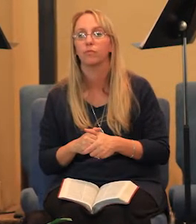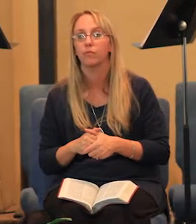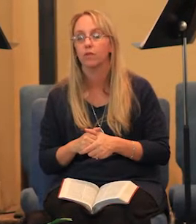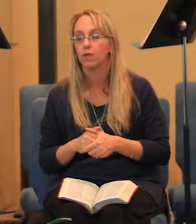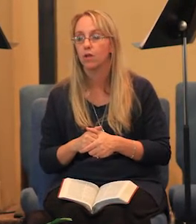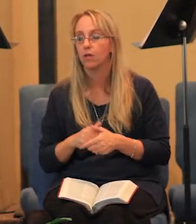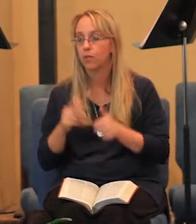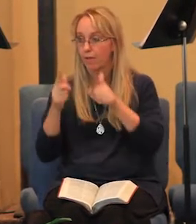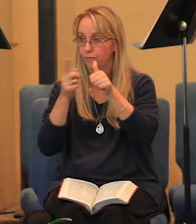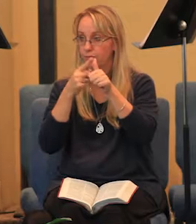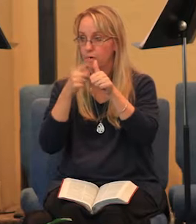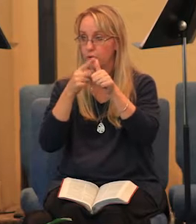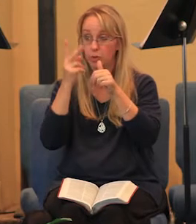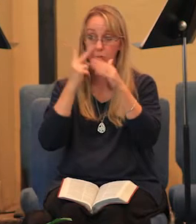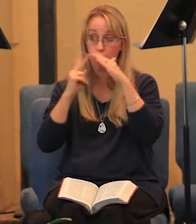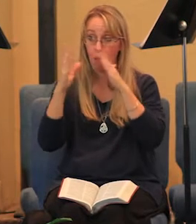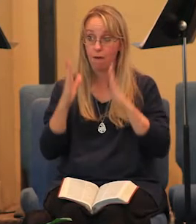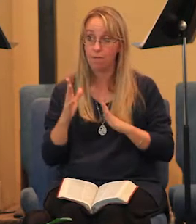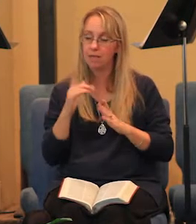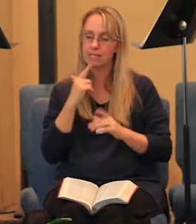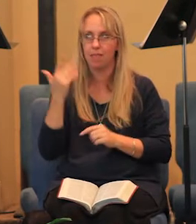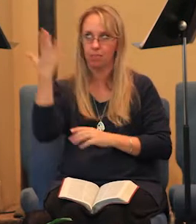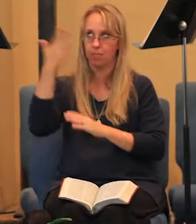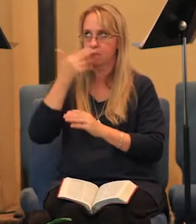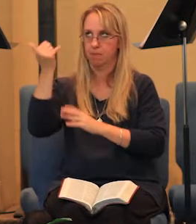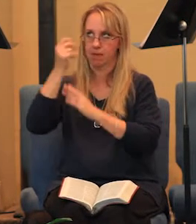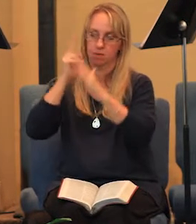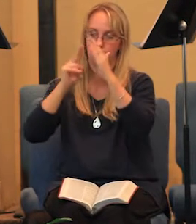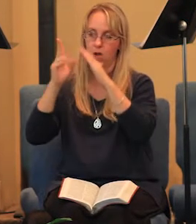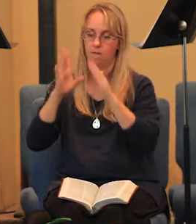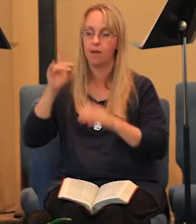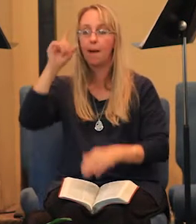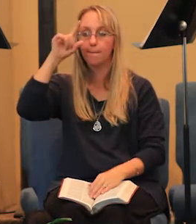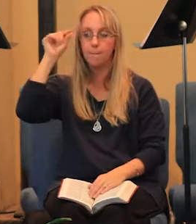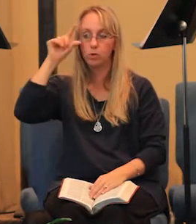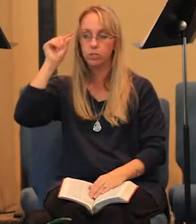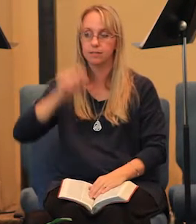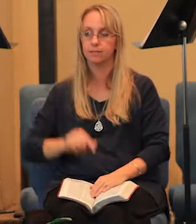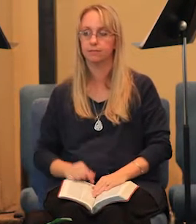The first prophet, some say the greatest prophet, Moses.